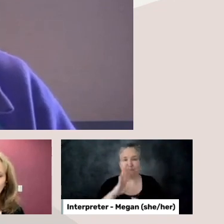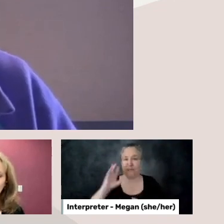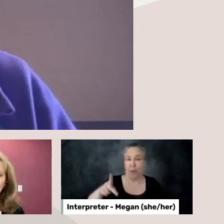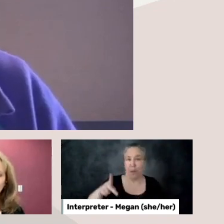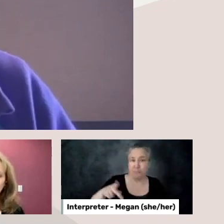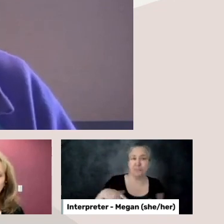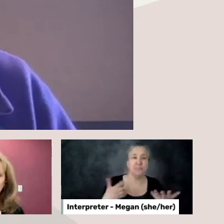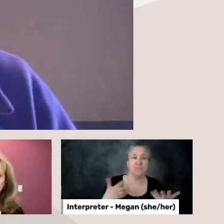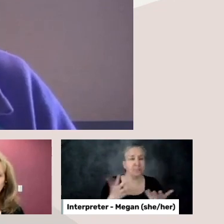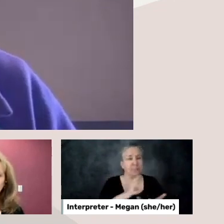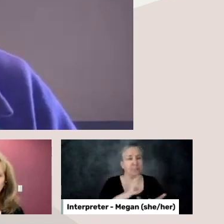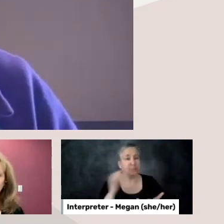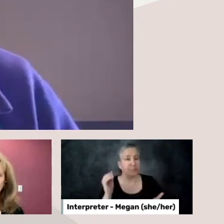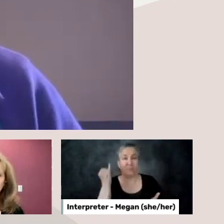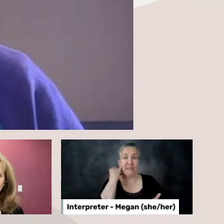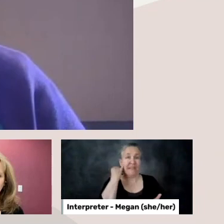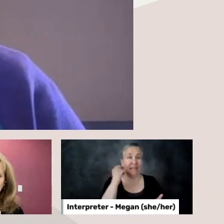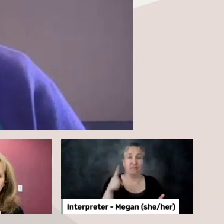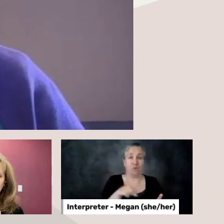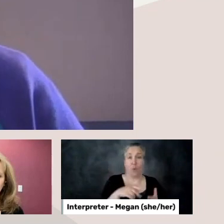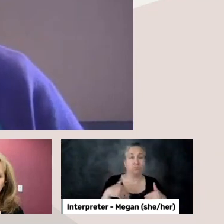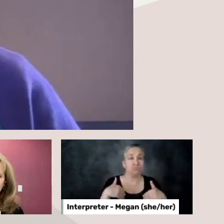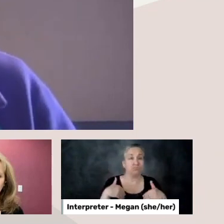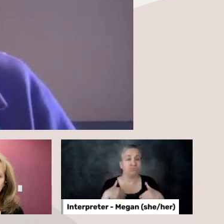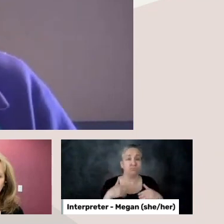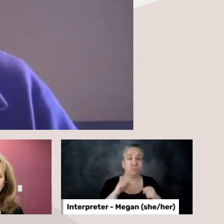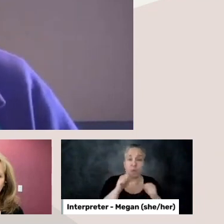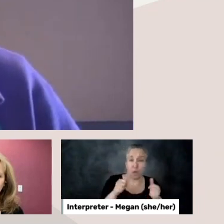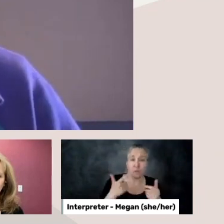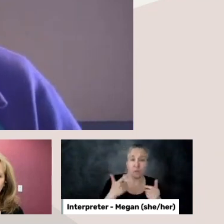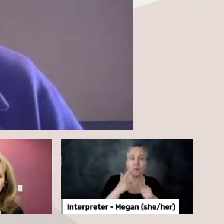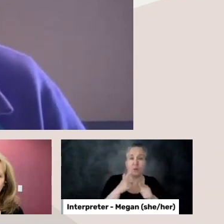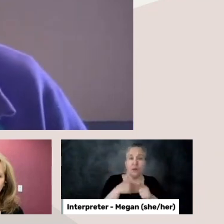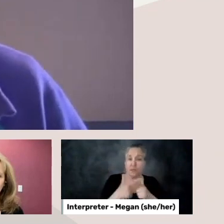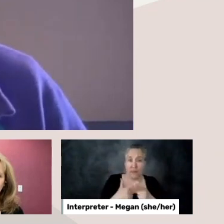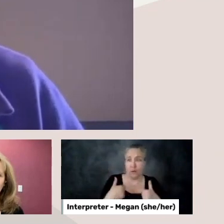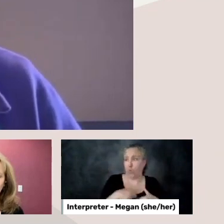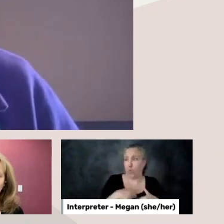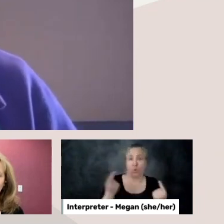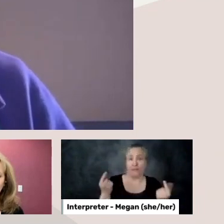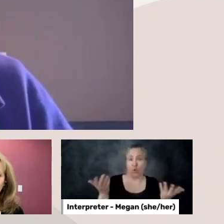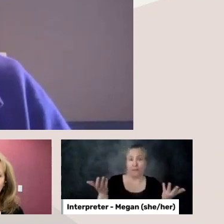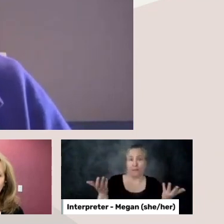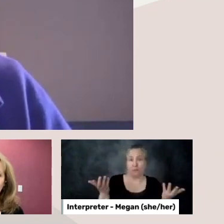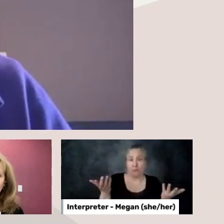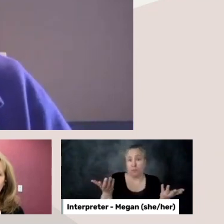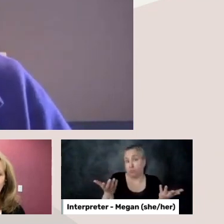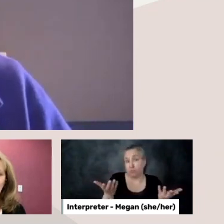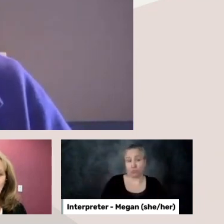And if you're not, and then what are we doing?